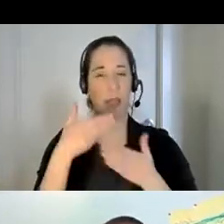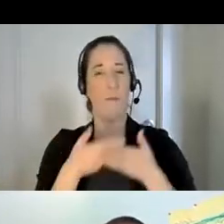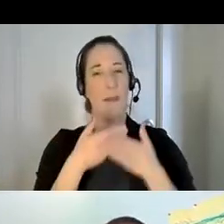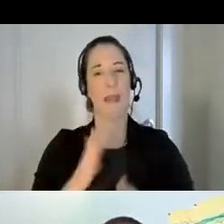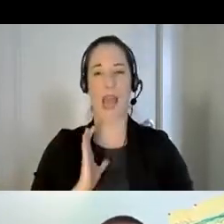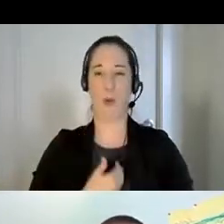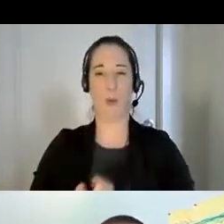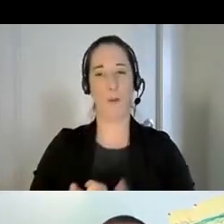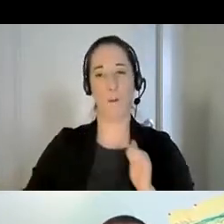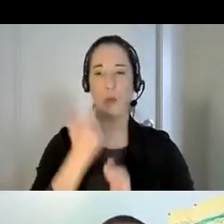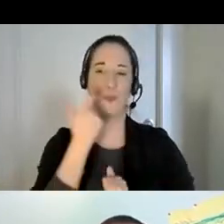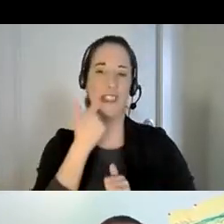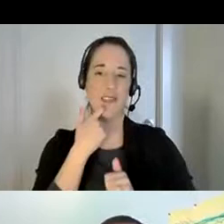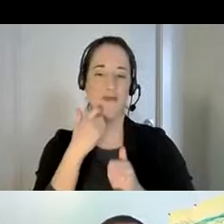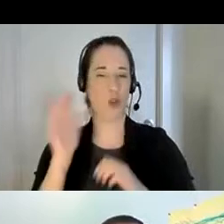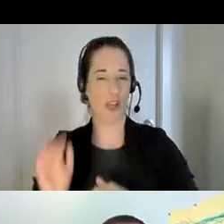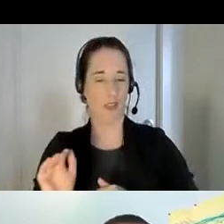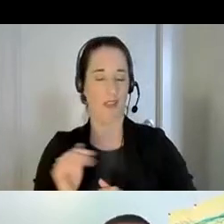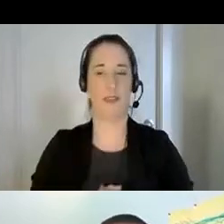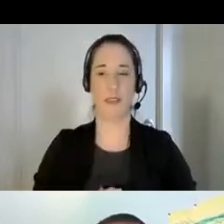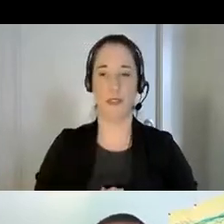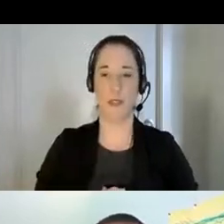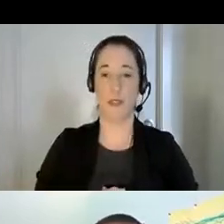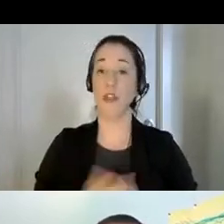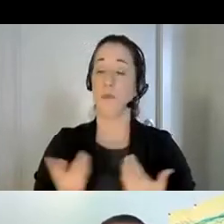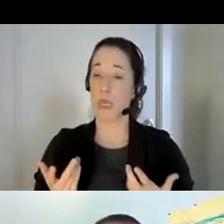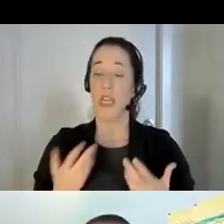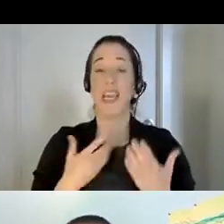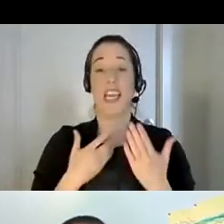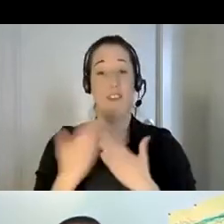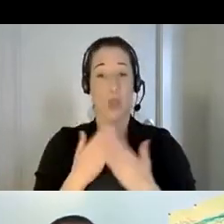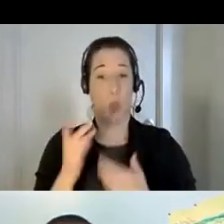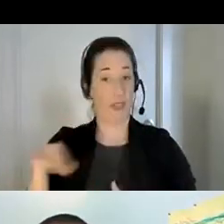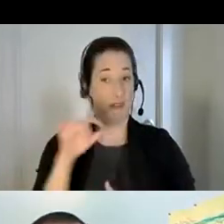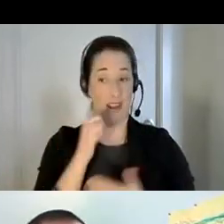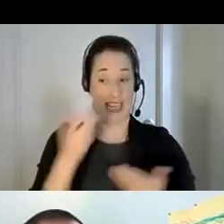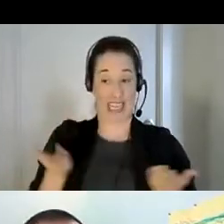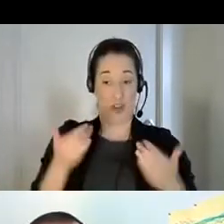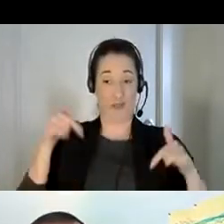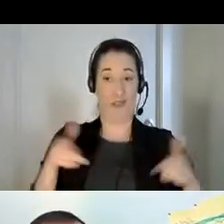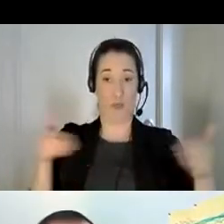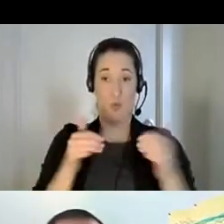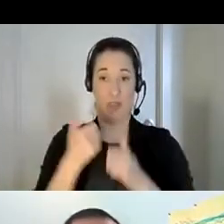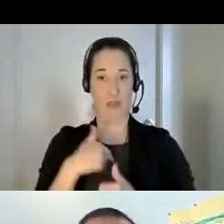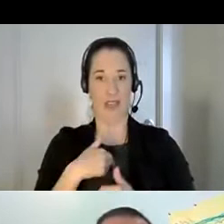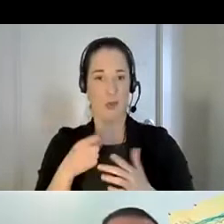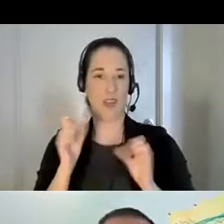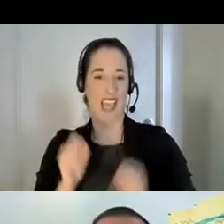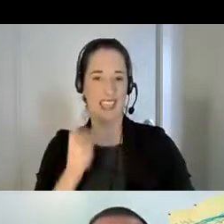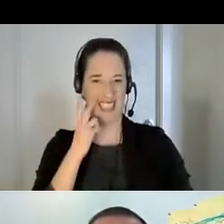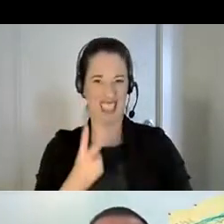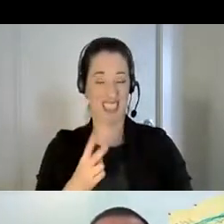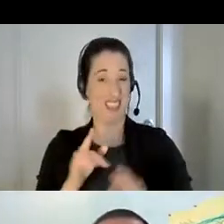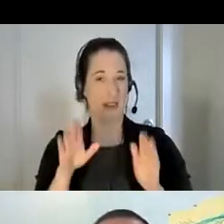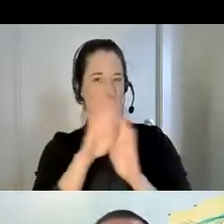addition. Even though you don't see them here with me, you see them through a drawing right there, I guess,